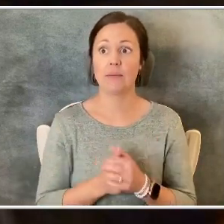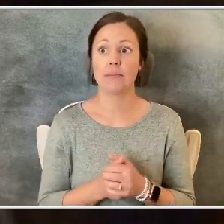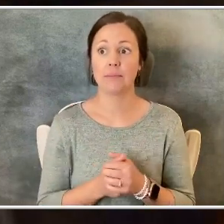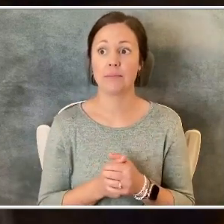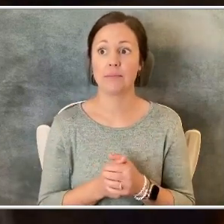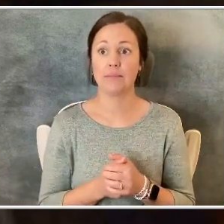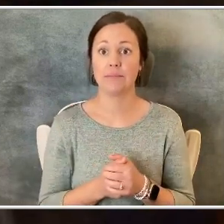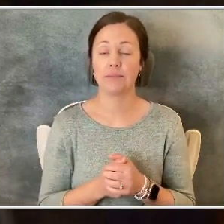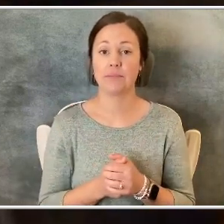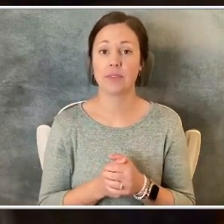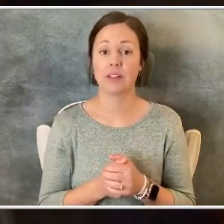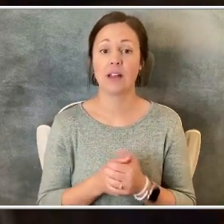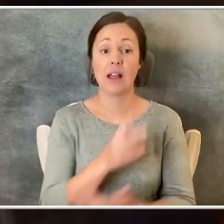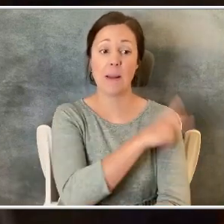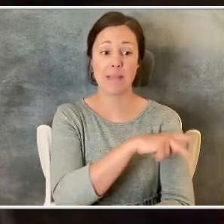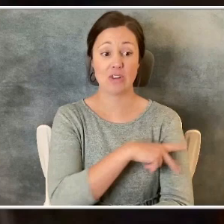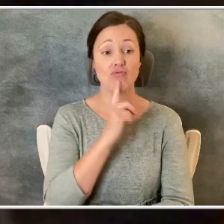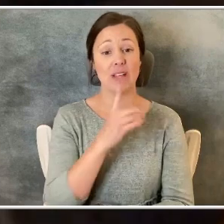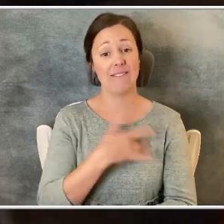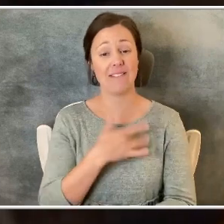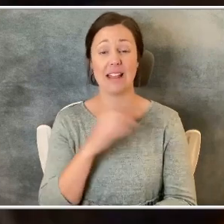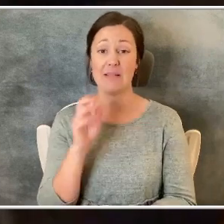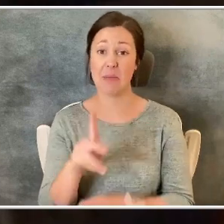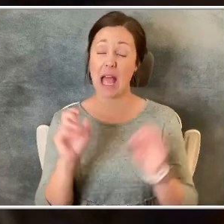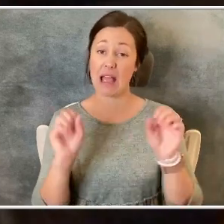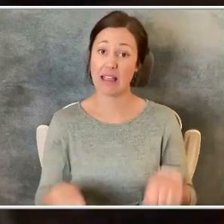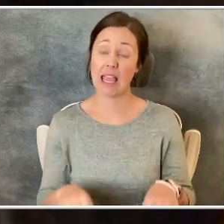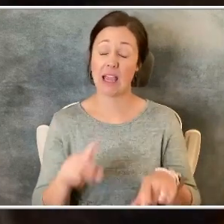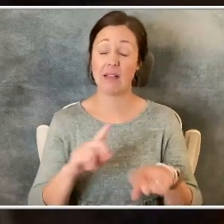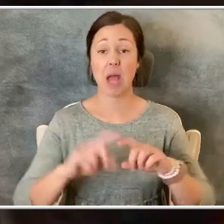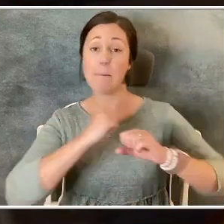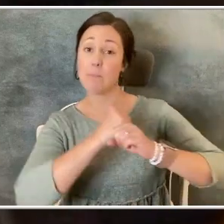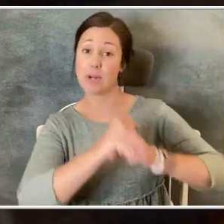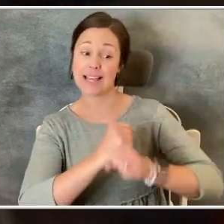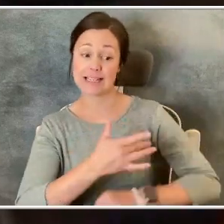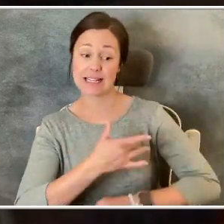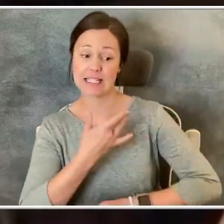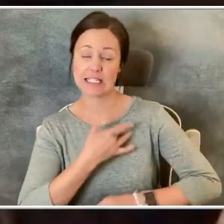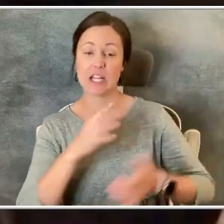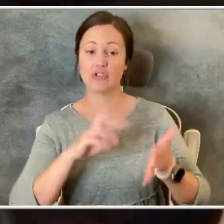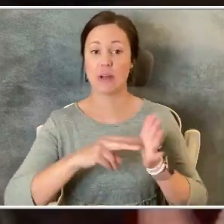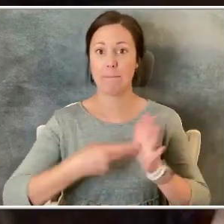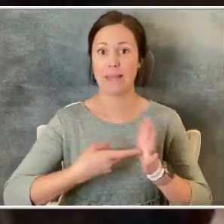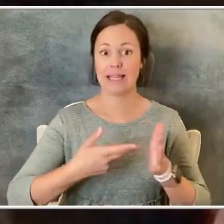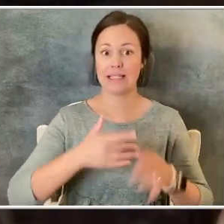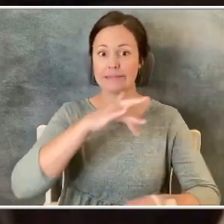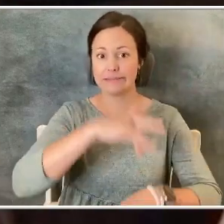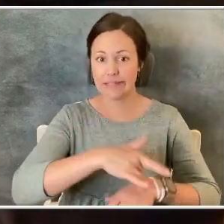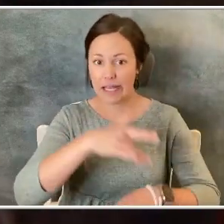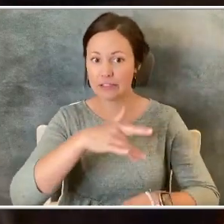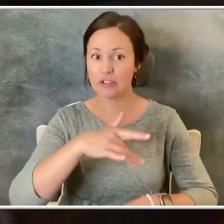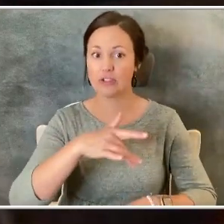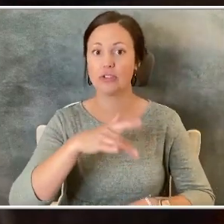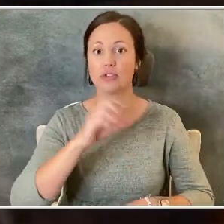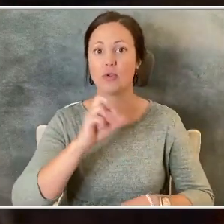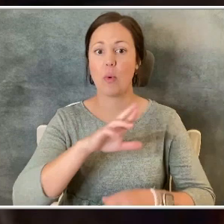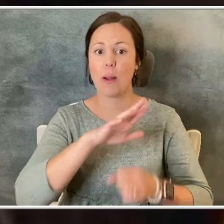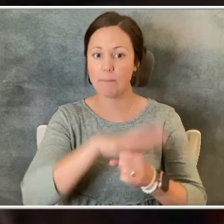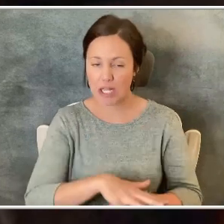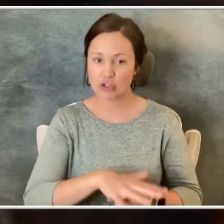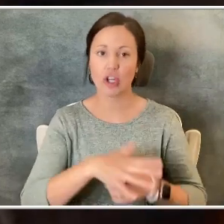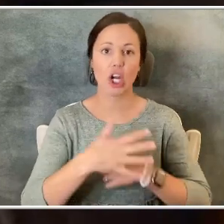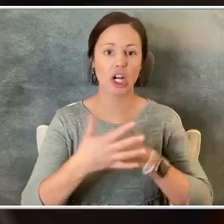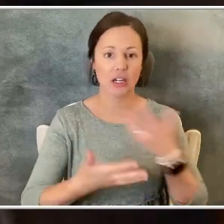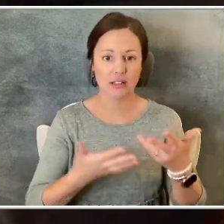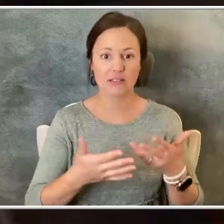get sensation back. It's protective sensation, meaning, you know, touch, pressure, it's